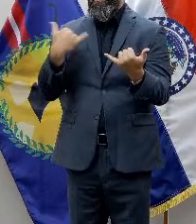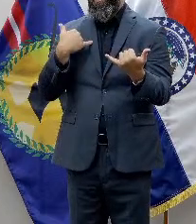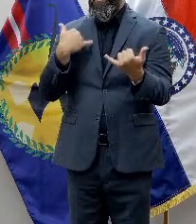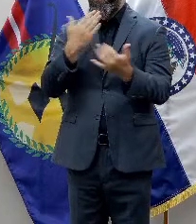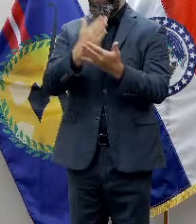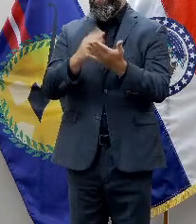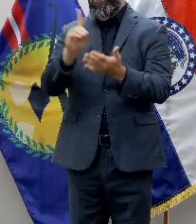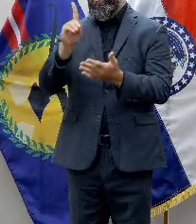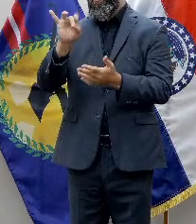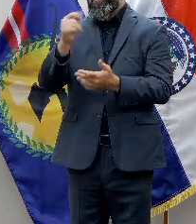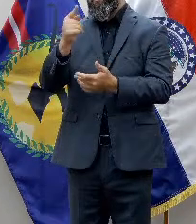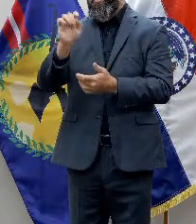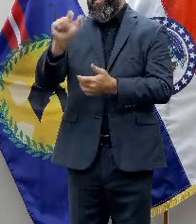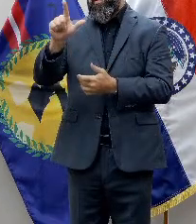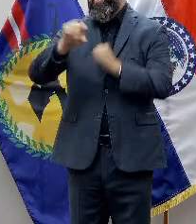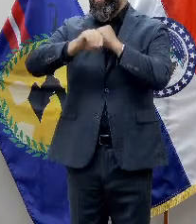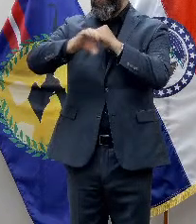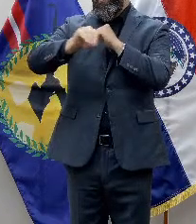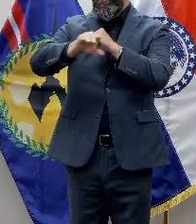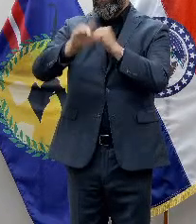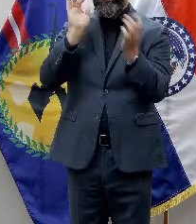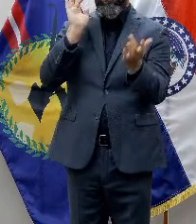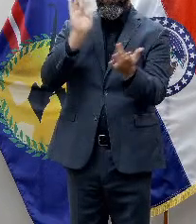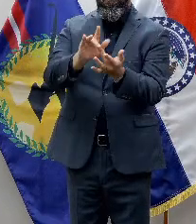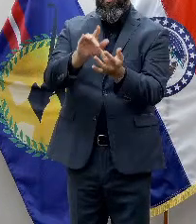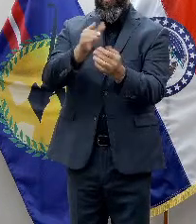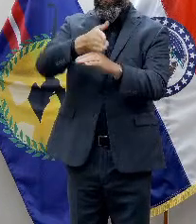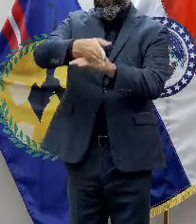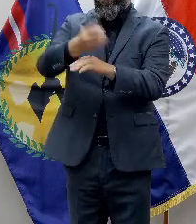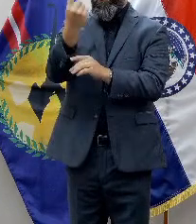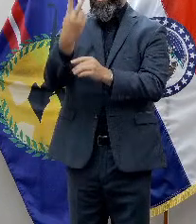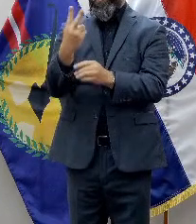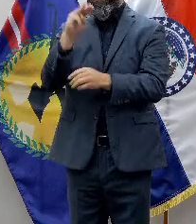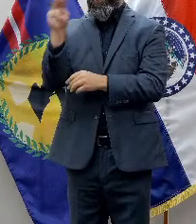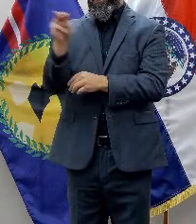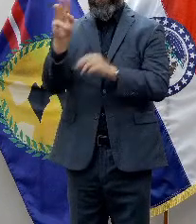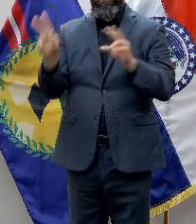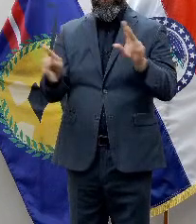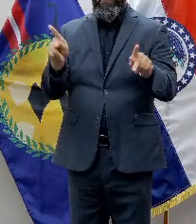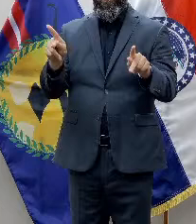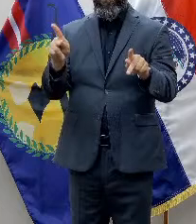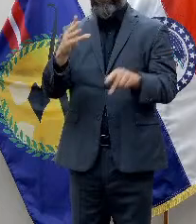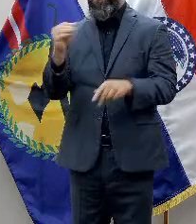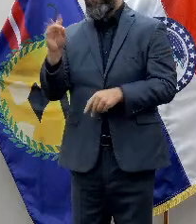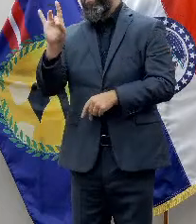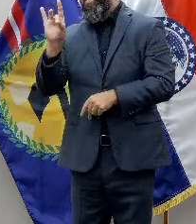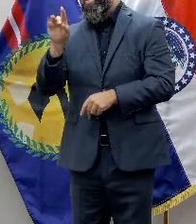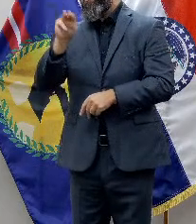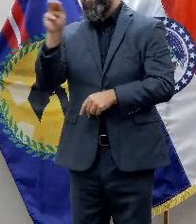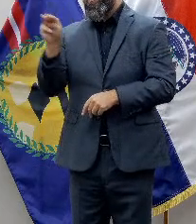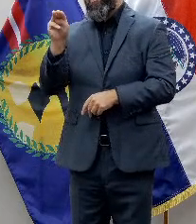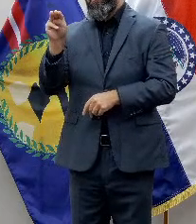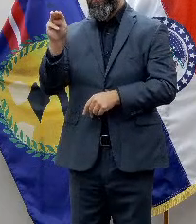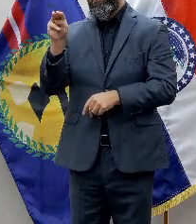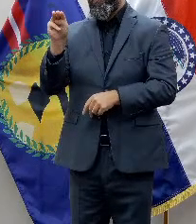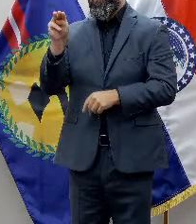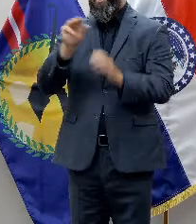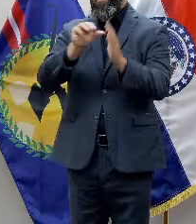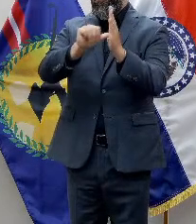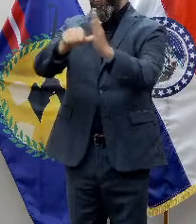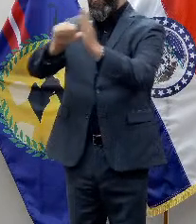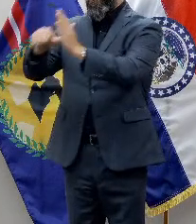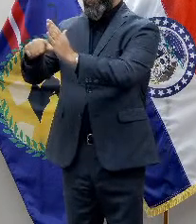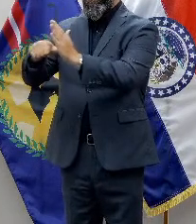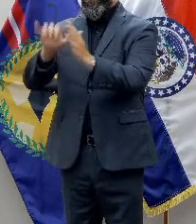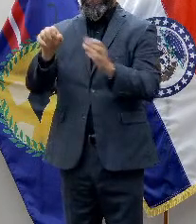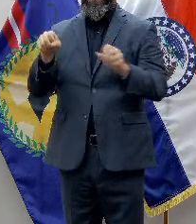digital advertising reach over 500,000 county residents and about 8 million or so distinct impressions and opportunities